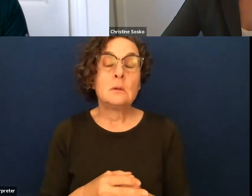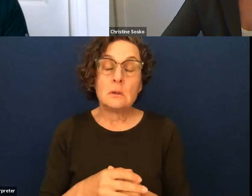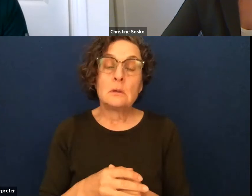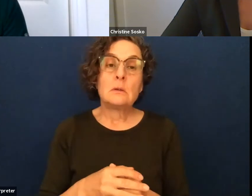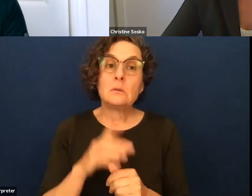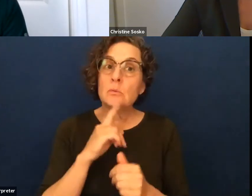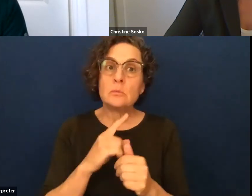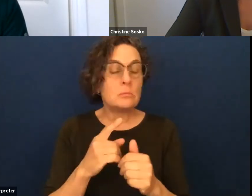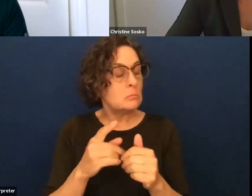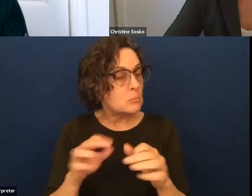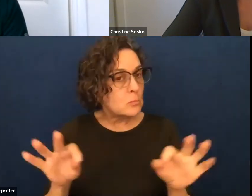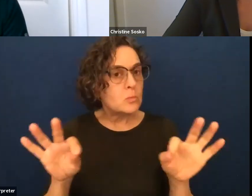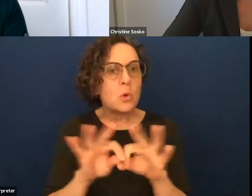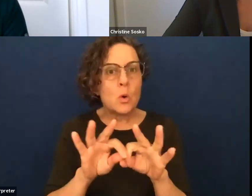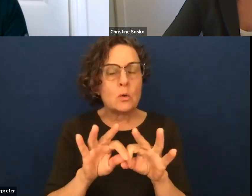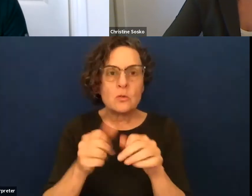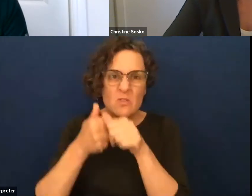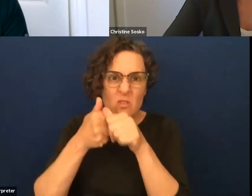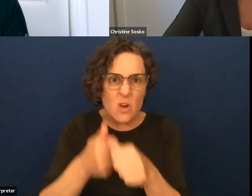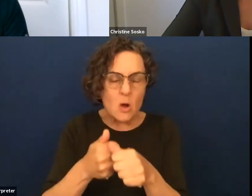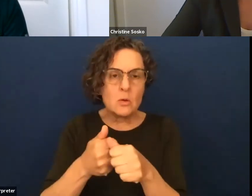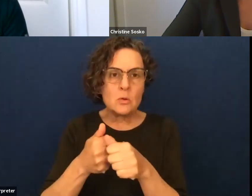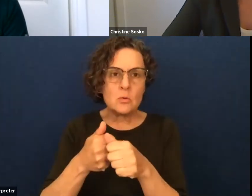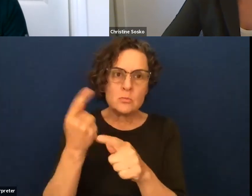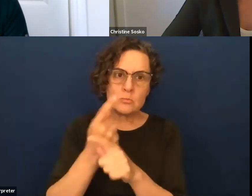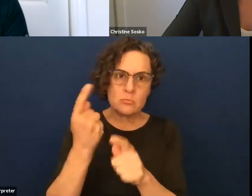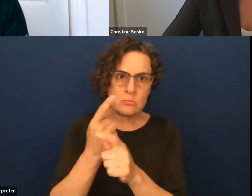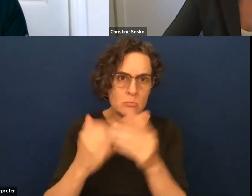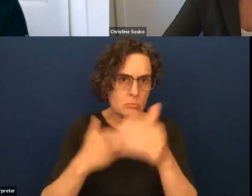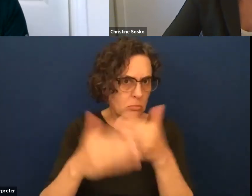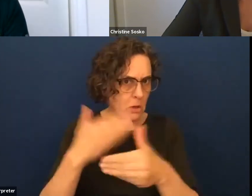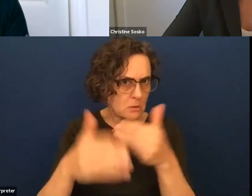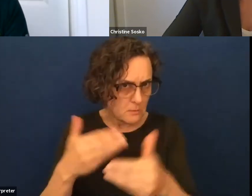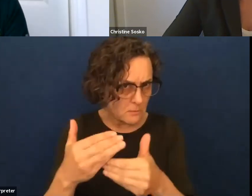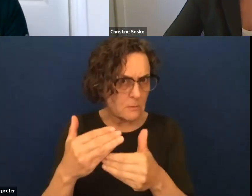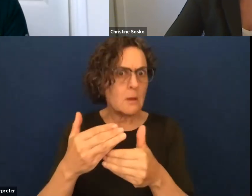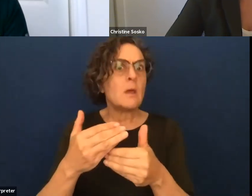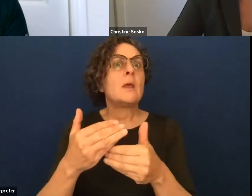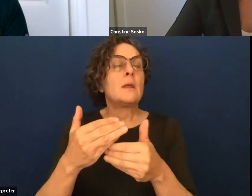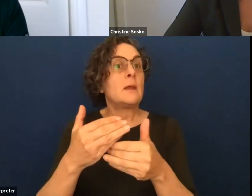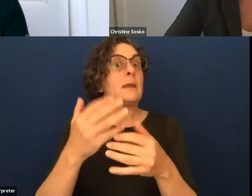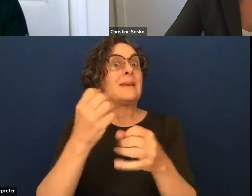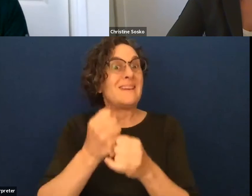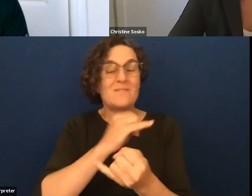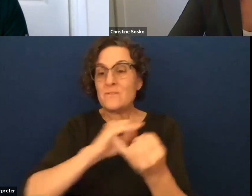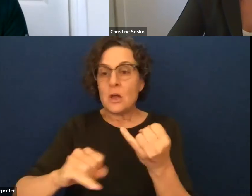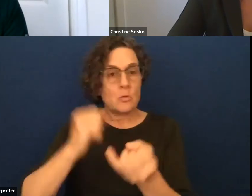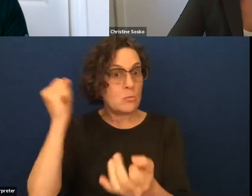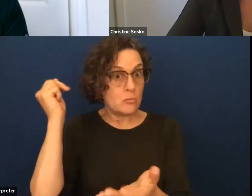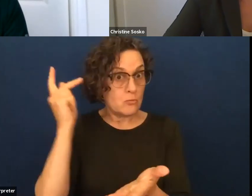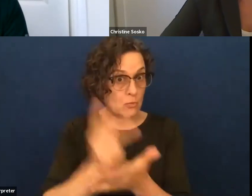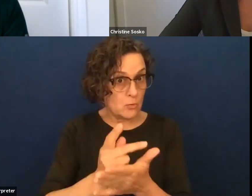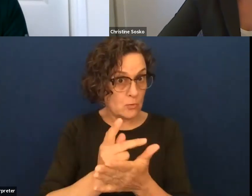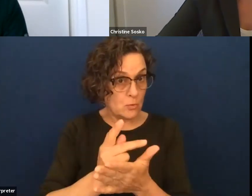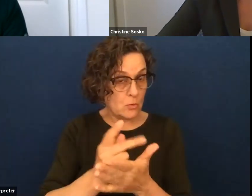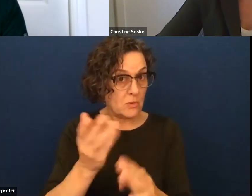make sure you go all the way through that process and get that final clearance before starting into that next